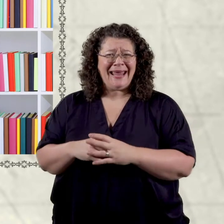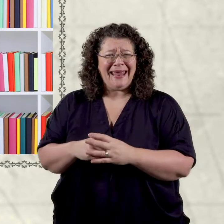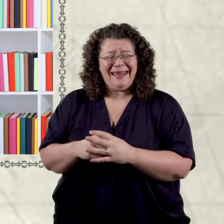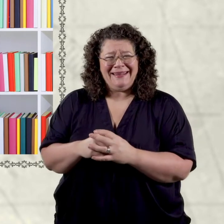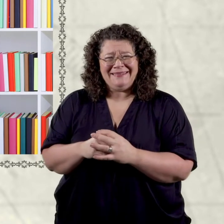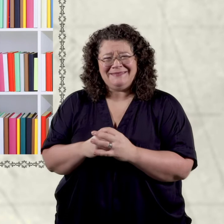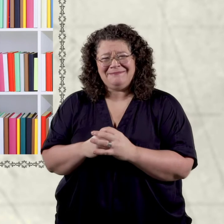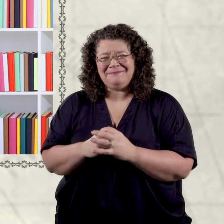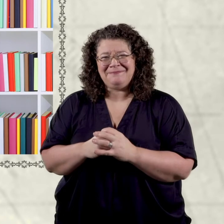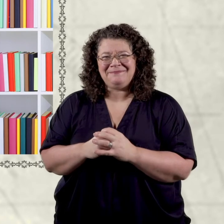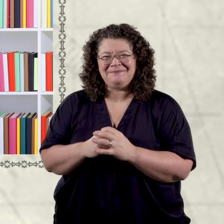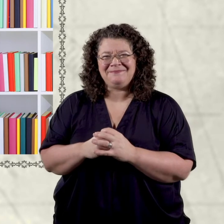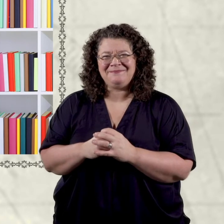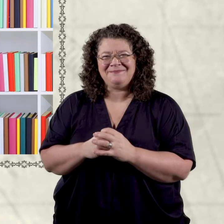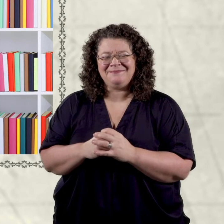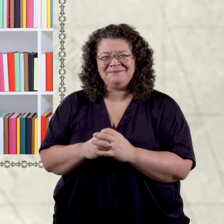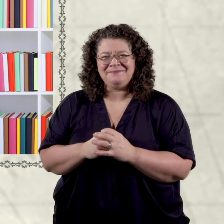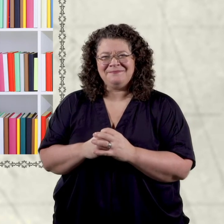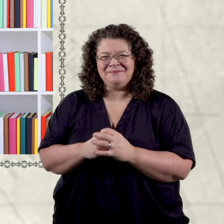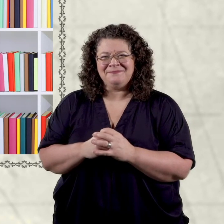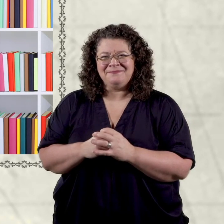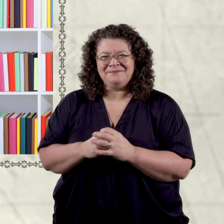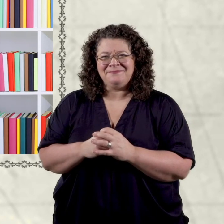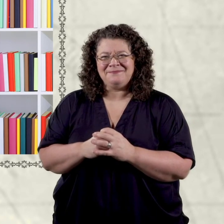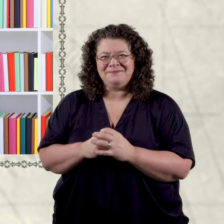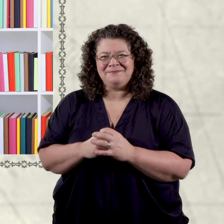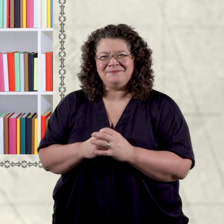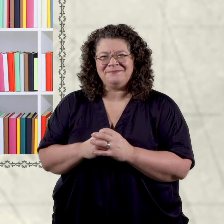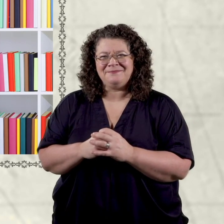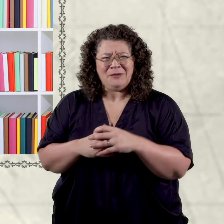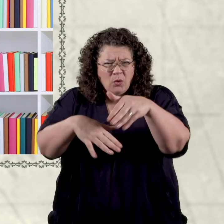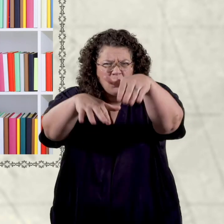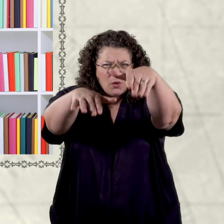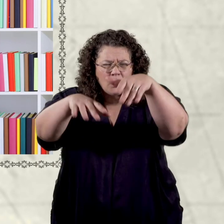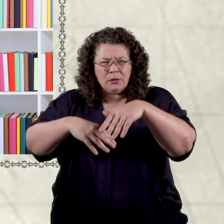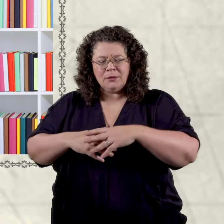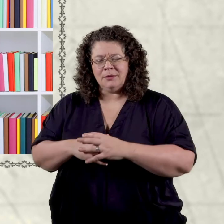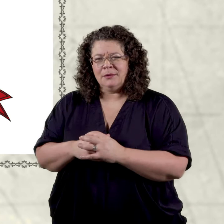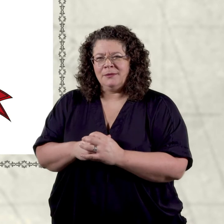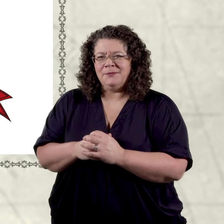Go then.